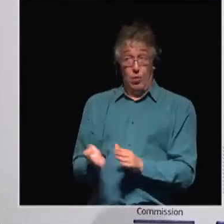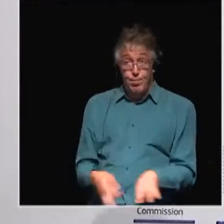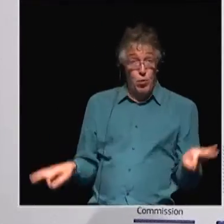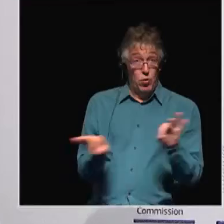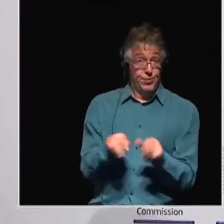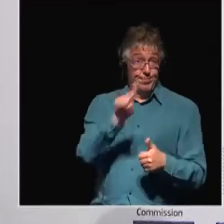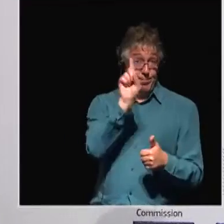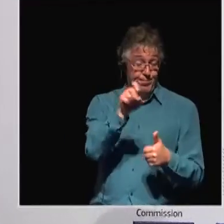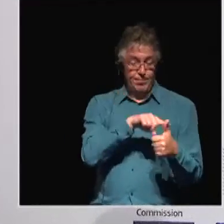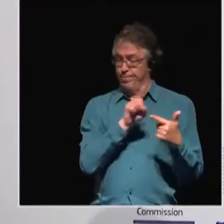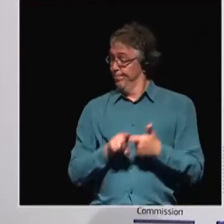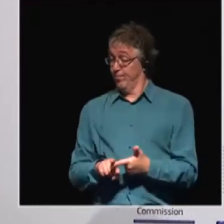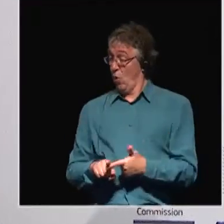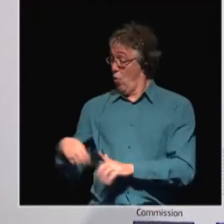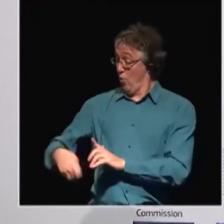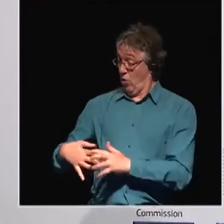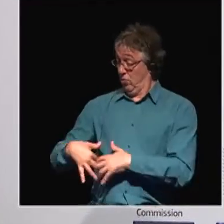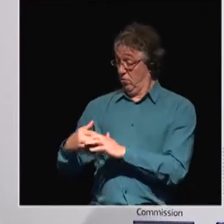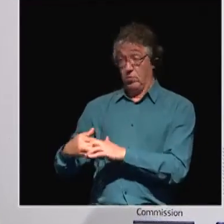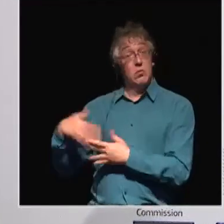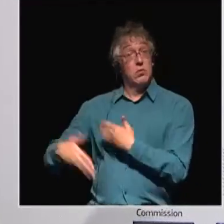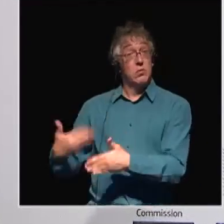Can the project be implemented effectively,